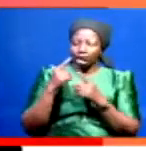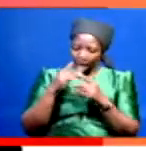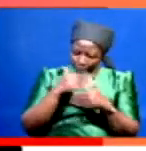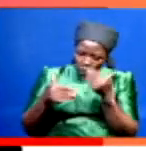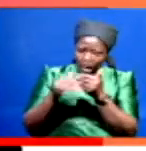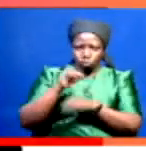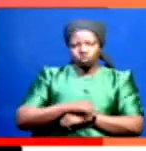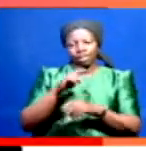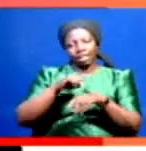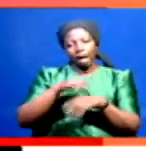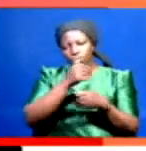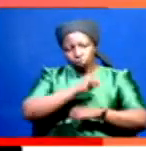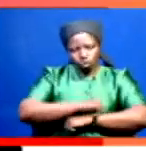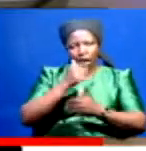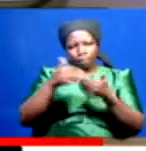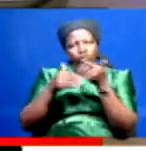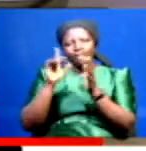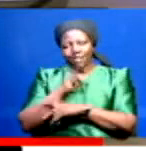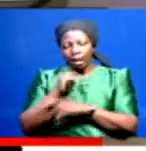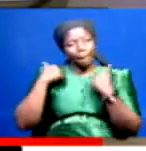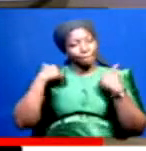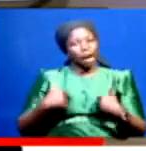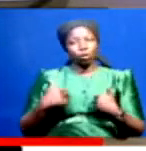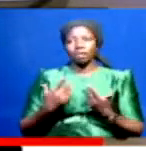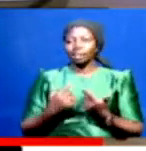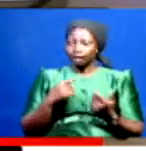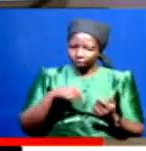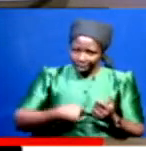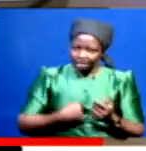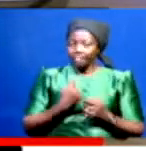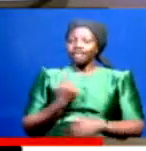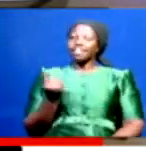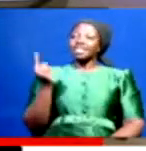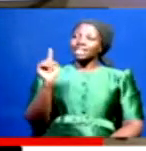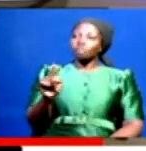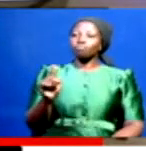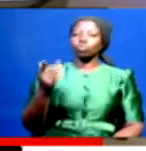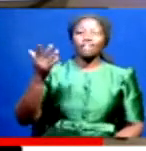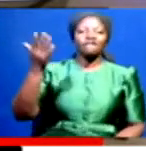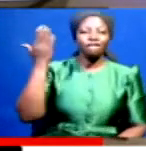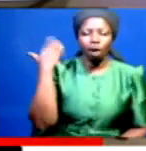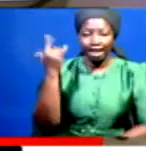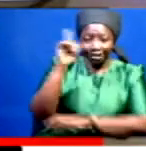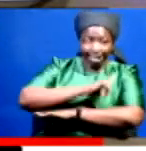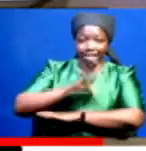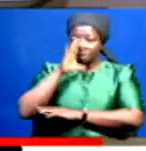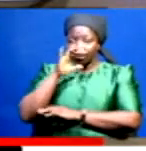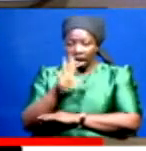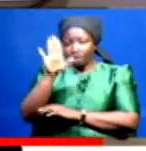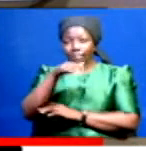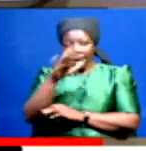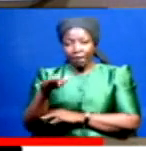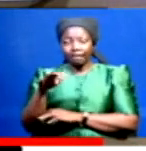school, I am the one who came to the then, those days, Speaker of Parliament, Ekwa Ethro,